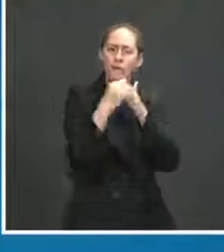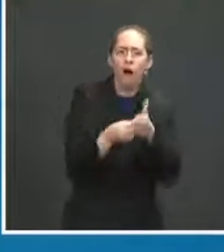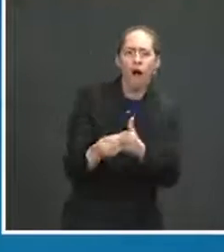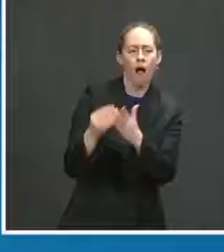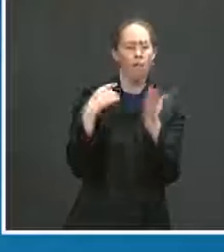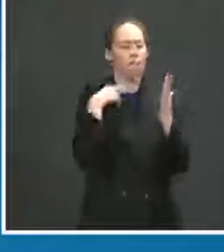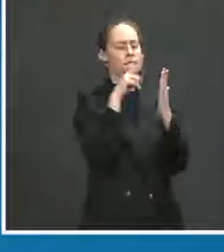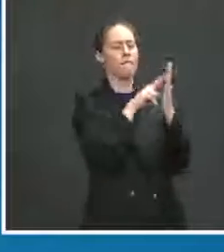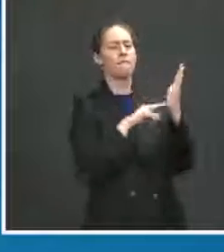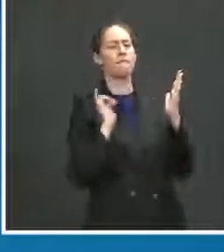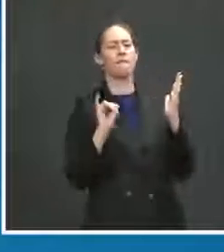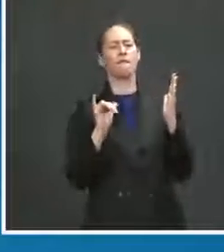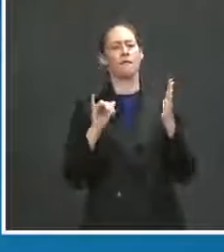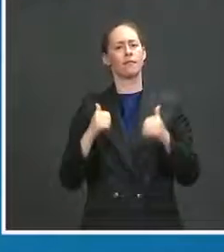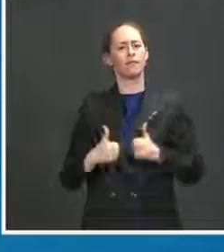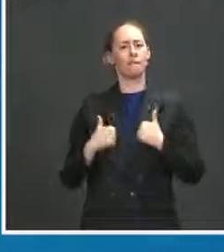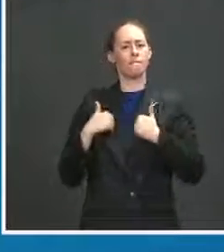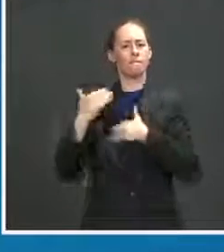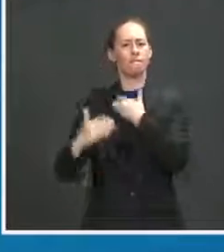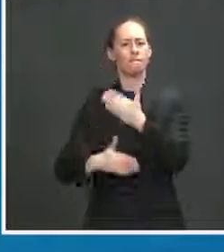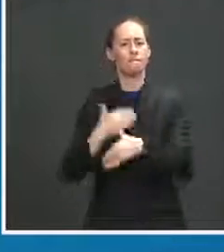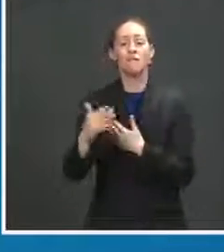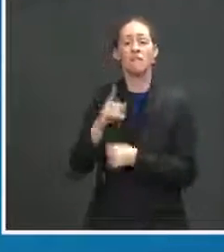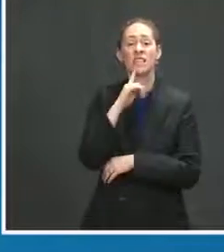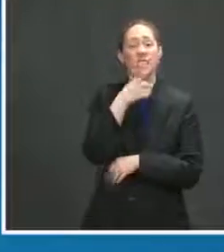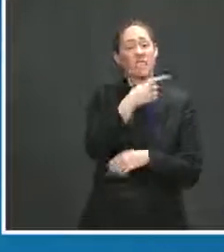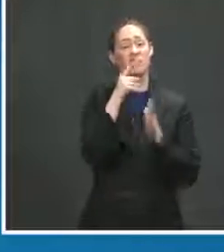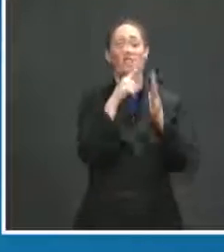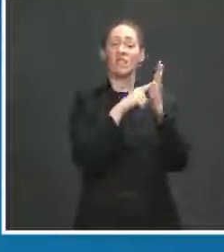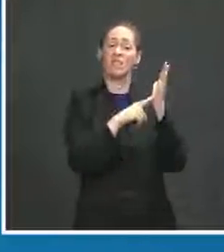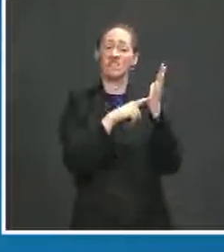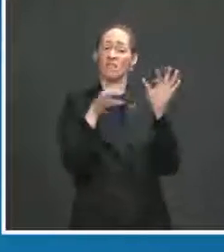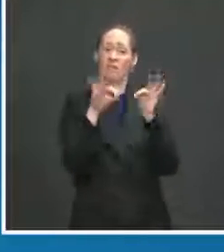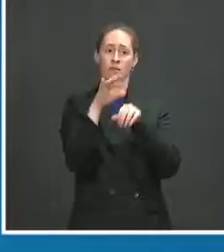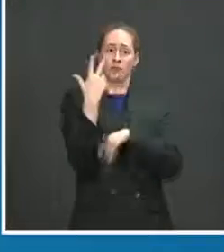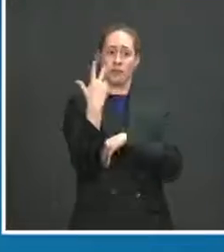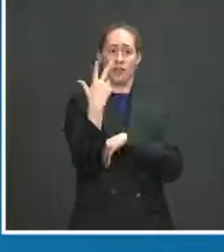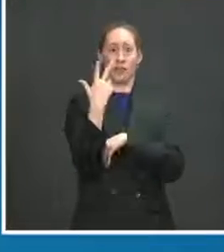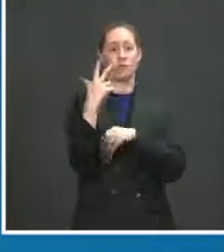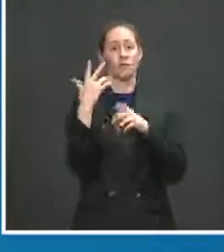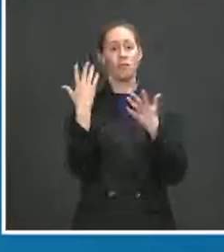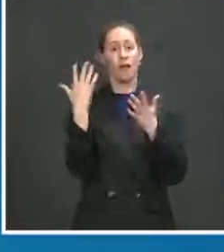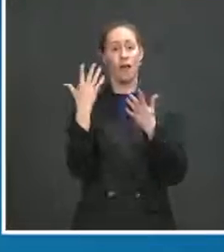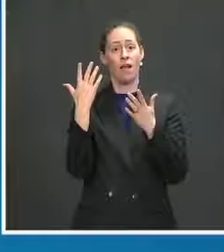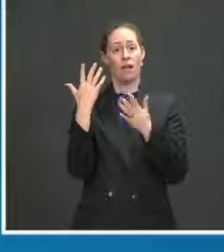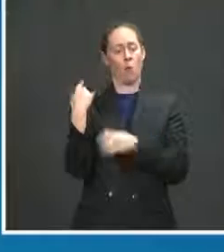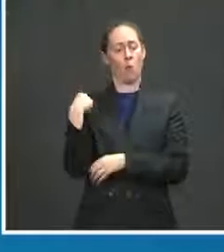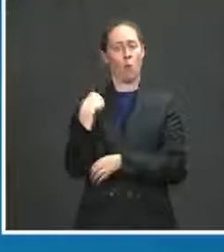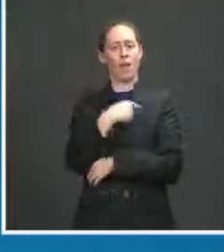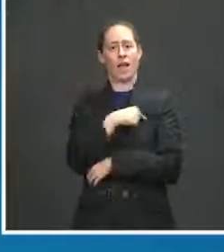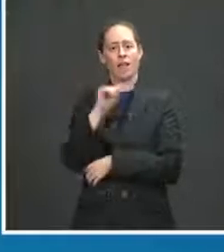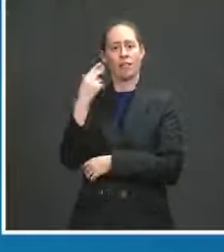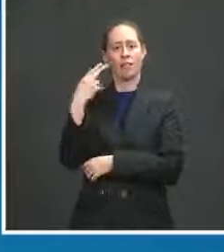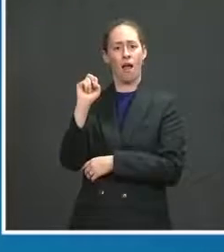begins with 3 simple words: we the people. Not